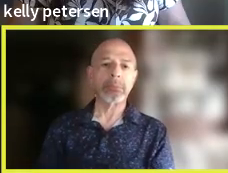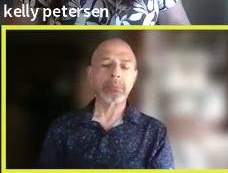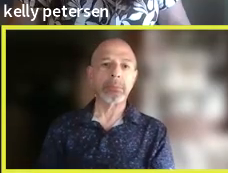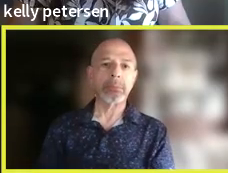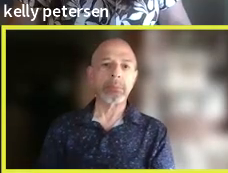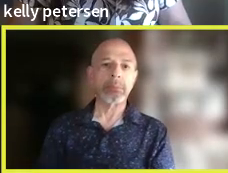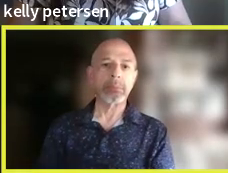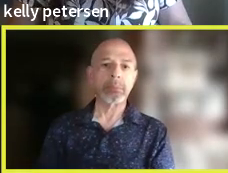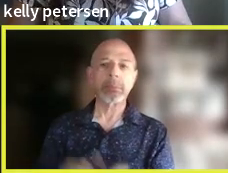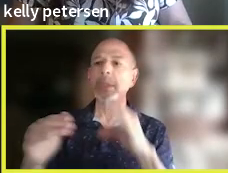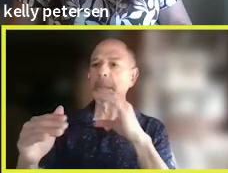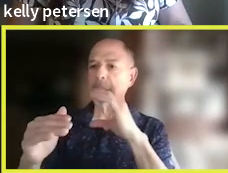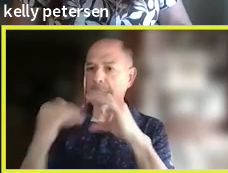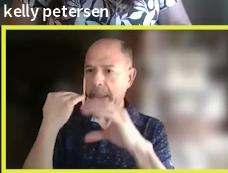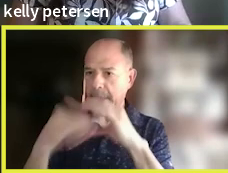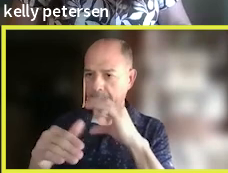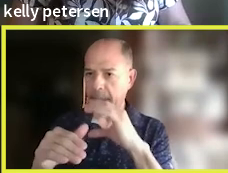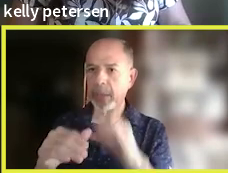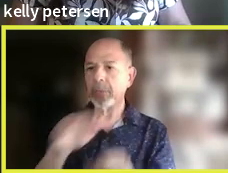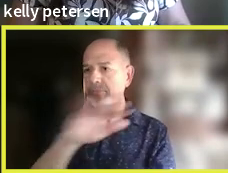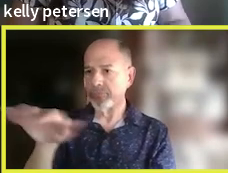401-462-6609. Email is